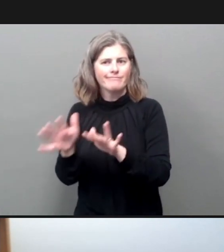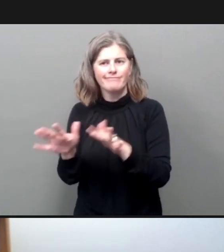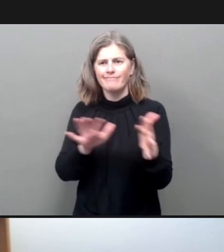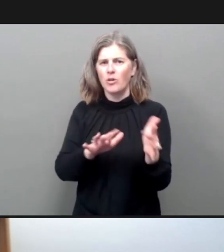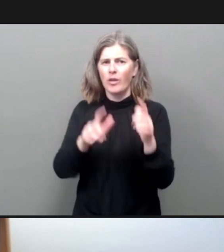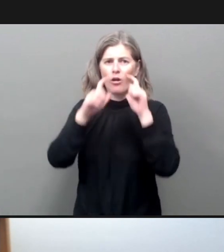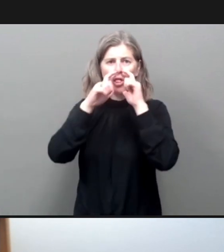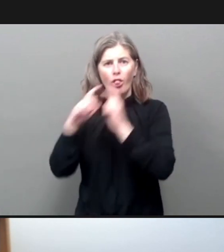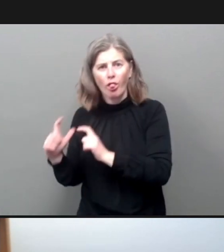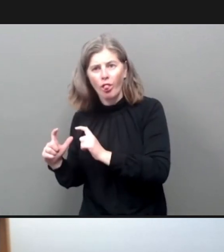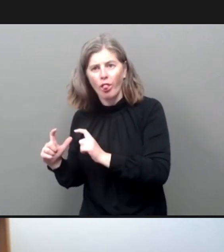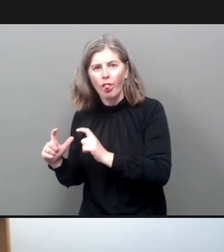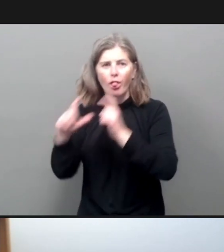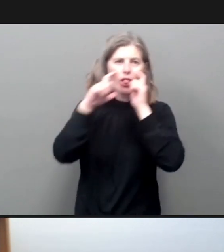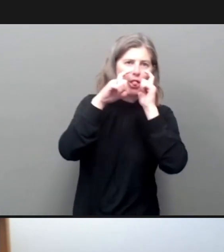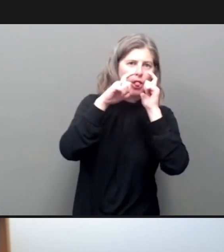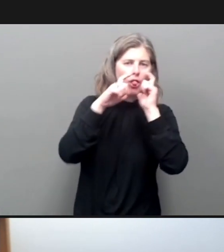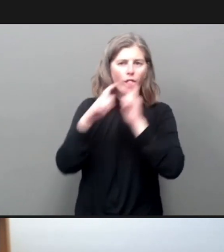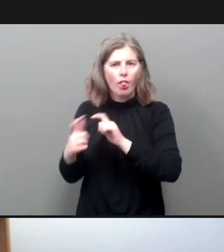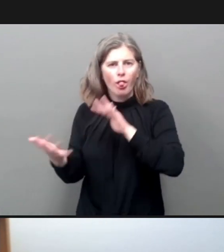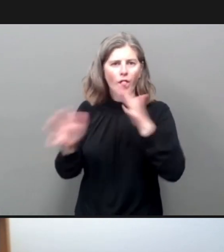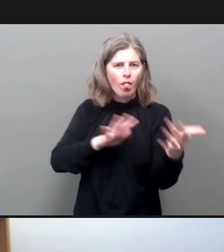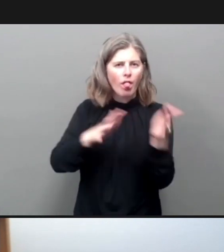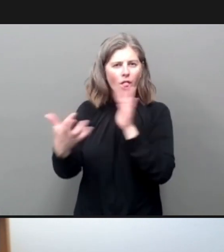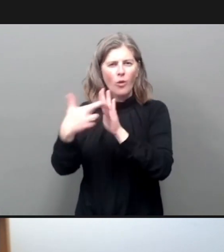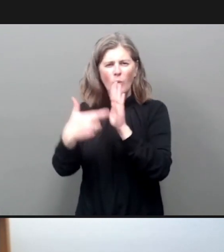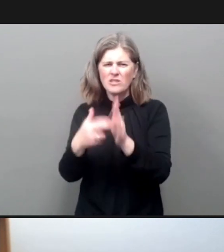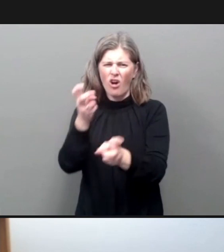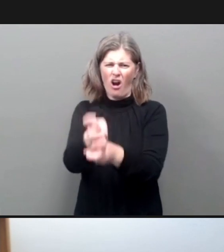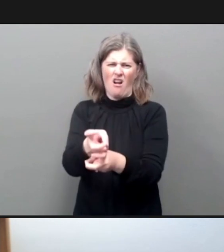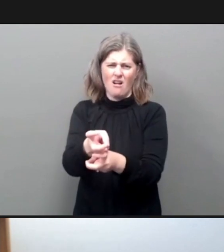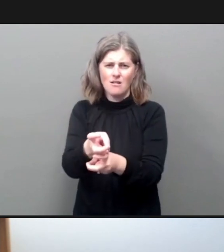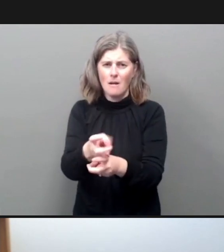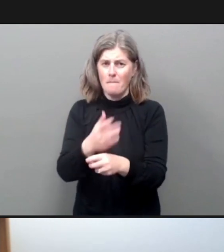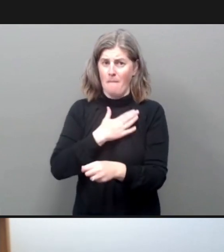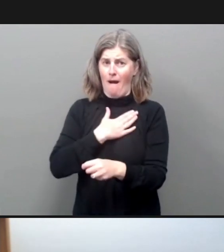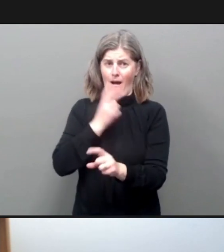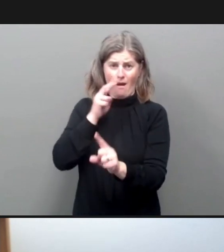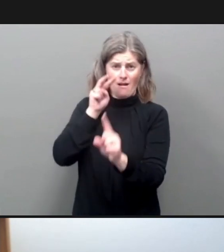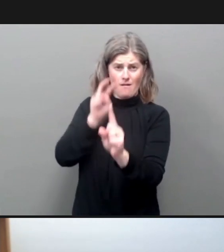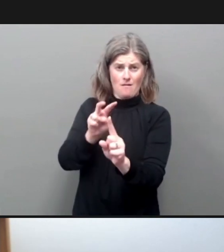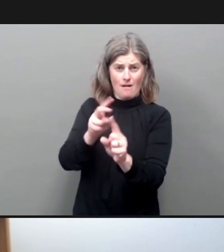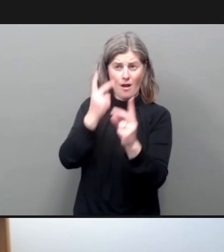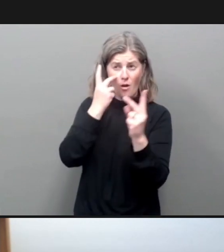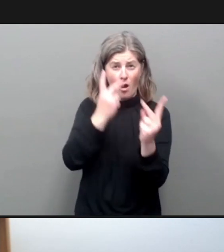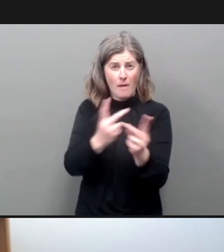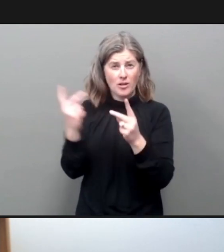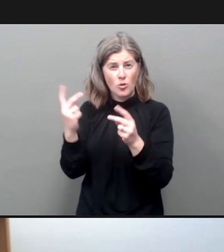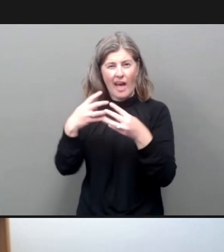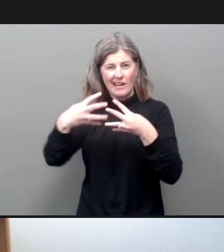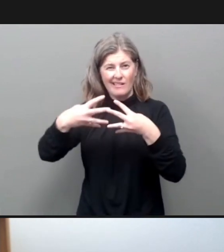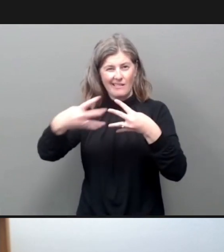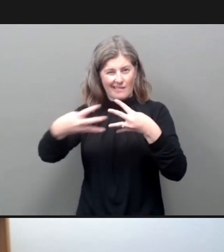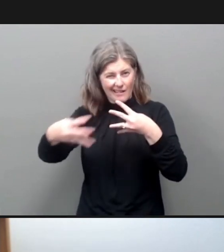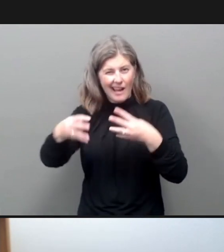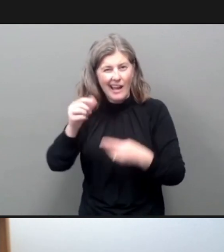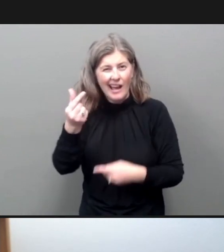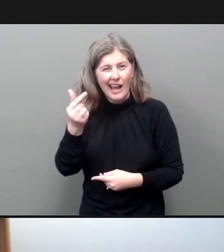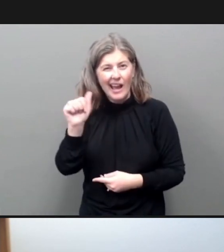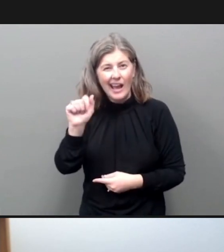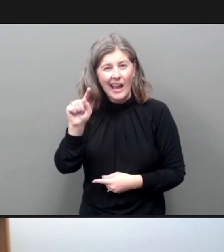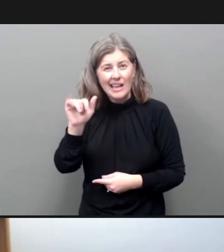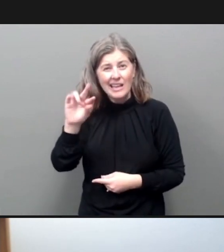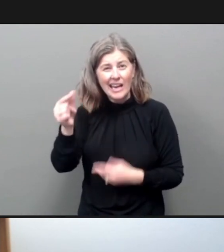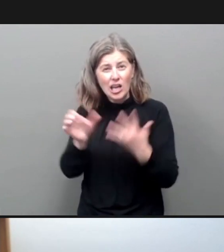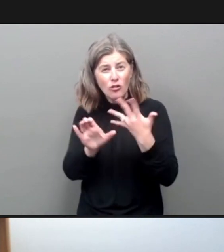for people. And so I still, in my head, go back to that gating criteria we had for